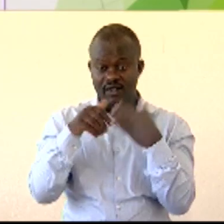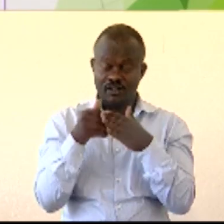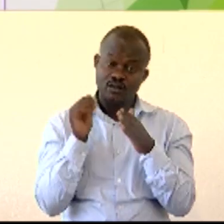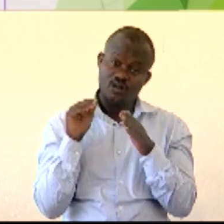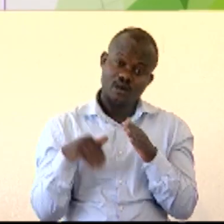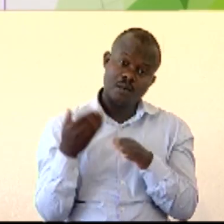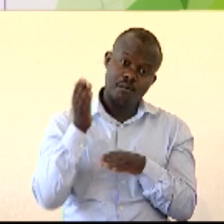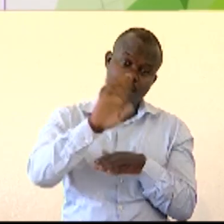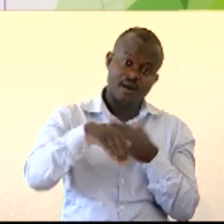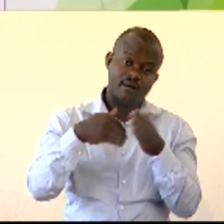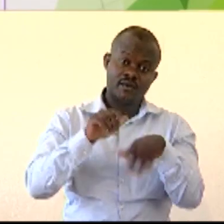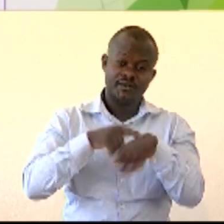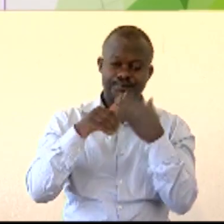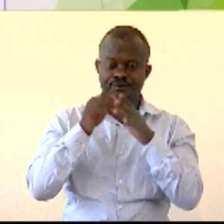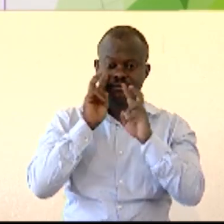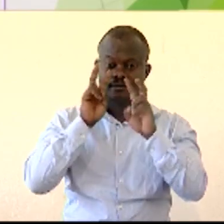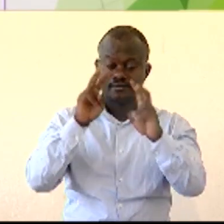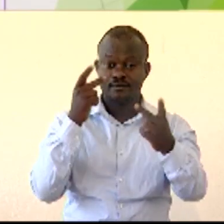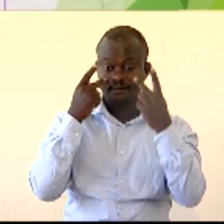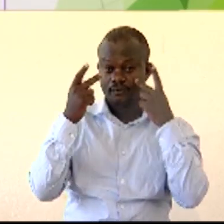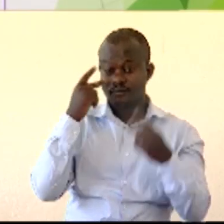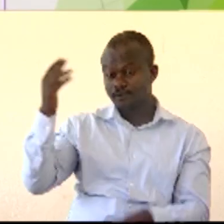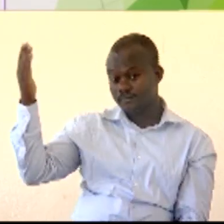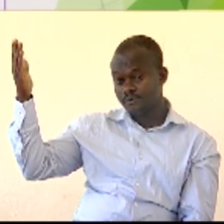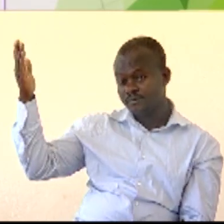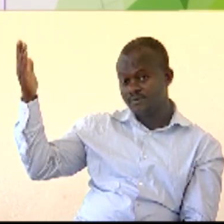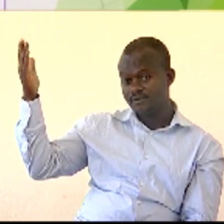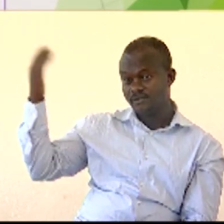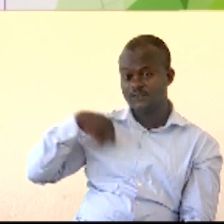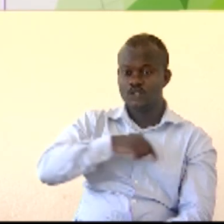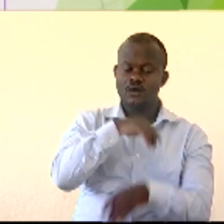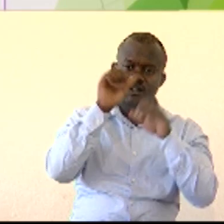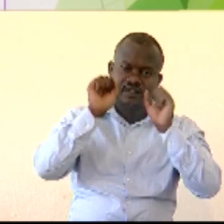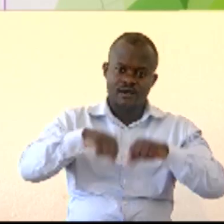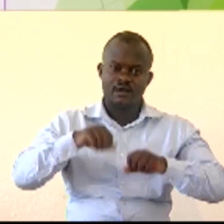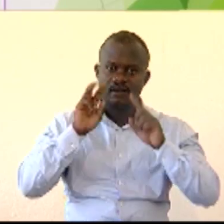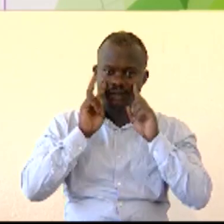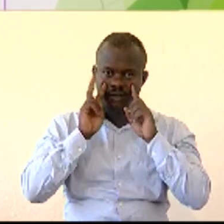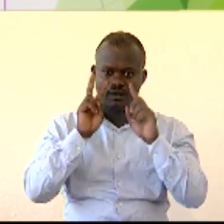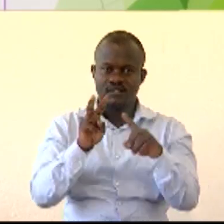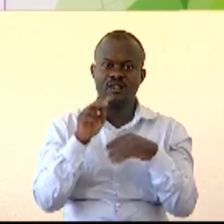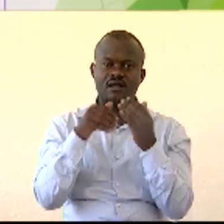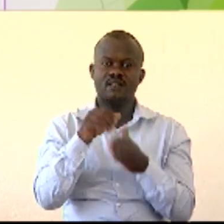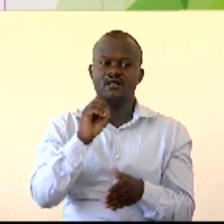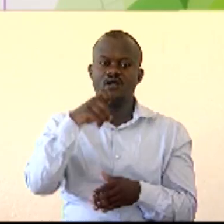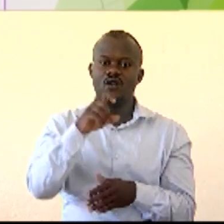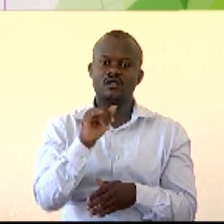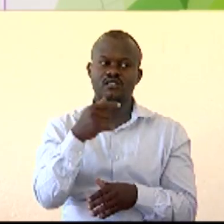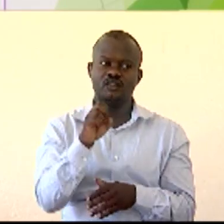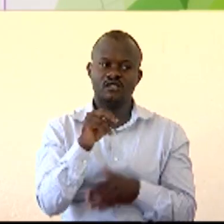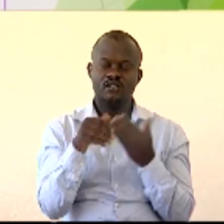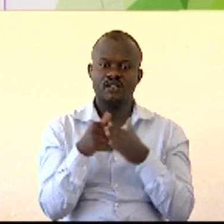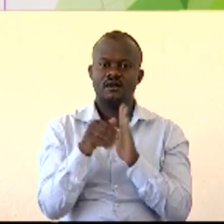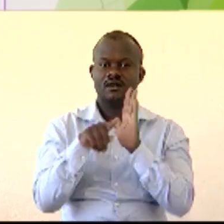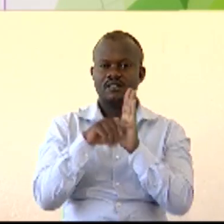to, when we look at the screen properly, we can see that oxygen carries a negative